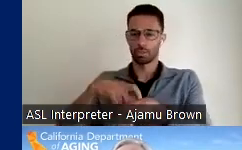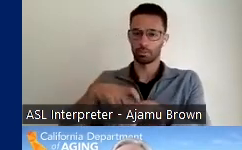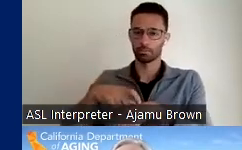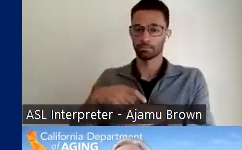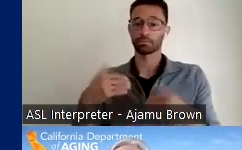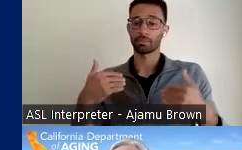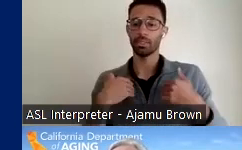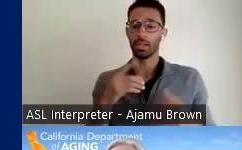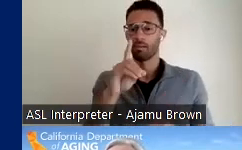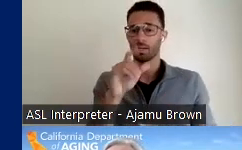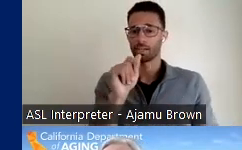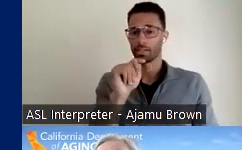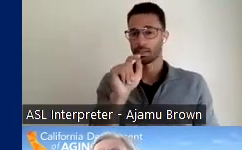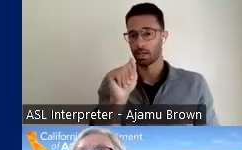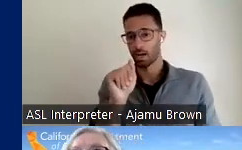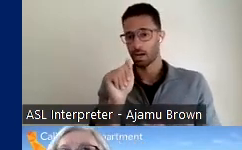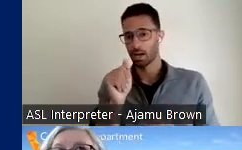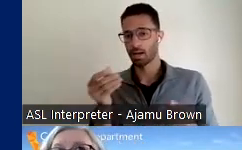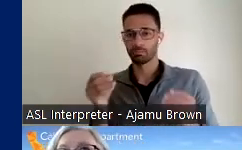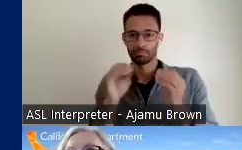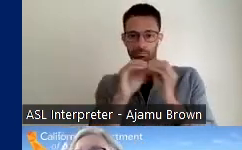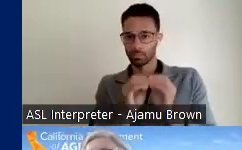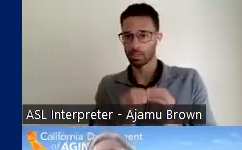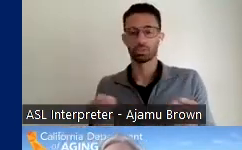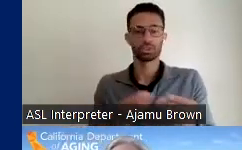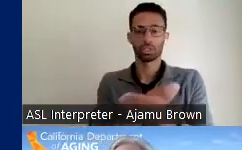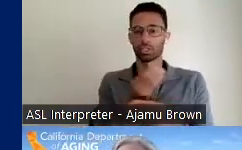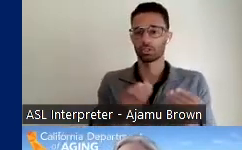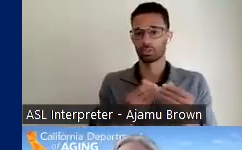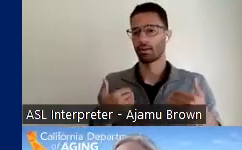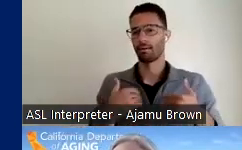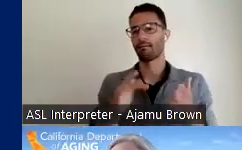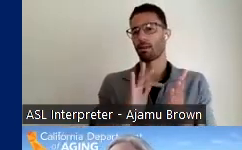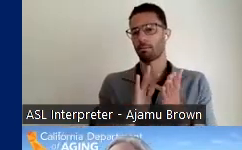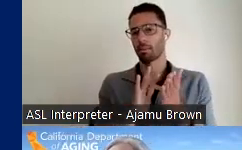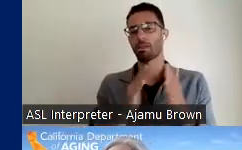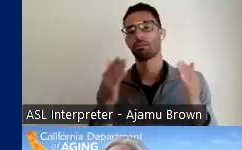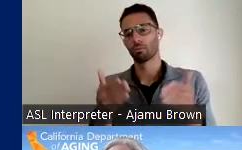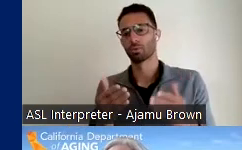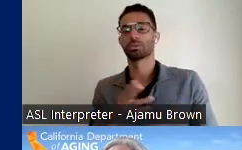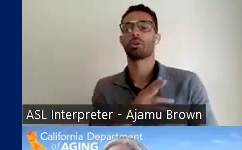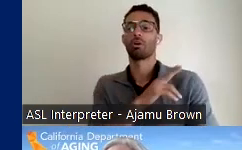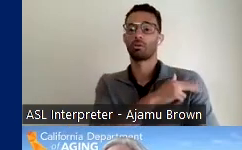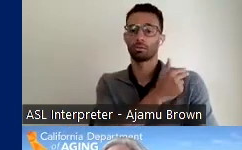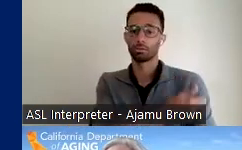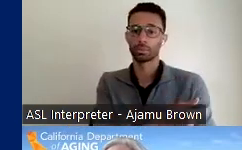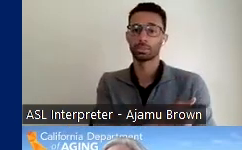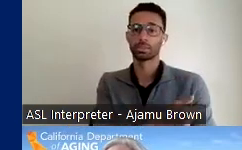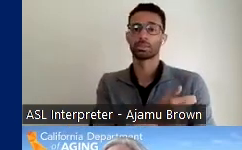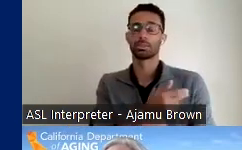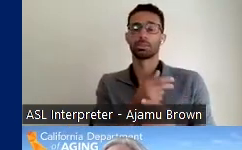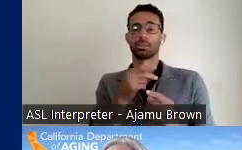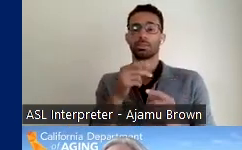that's currently going on, and it truly is more of a medical focus where hospitals, acute hospitals, skilled